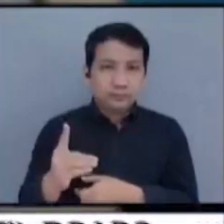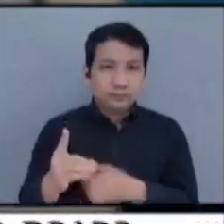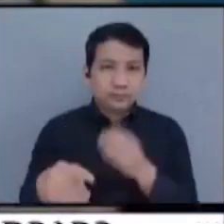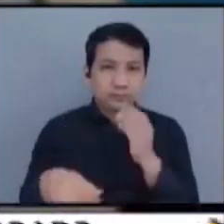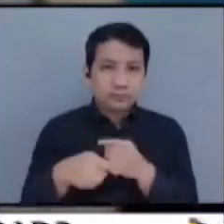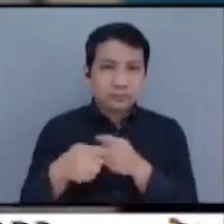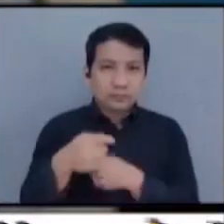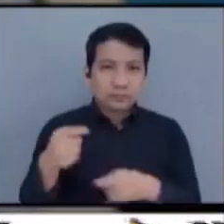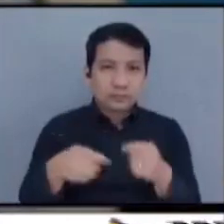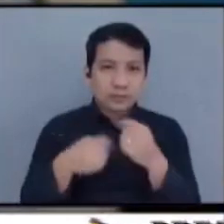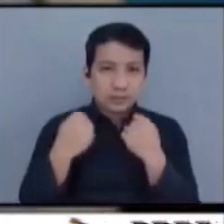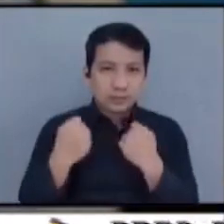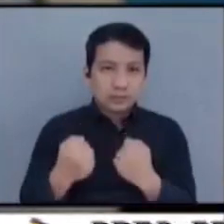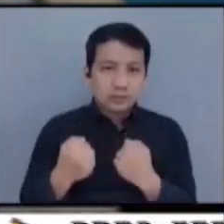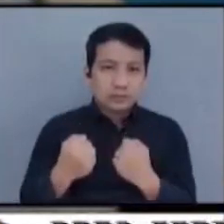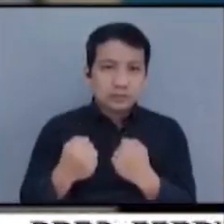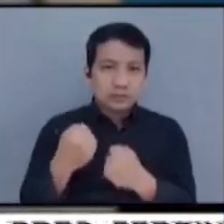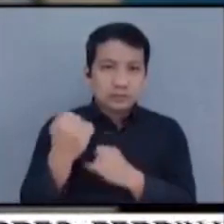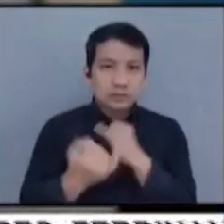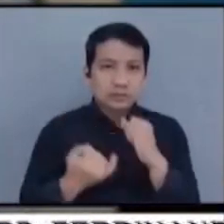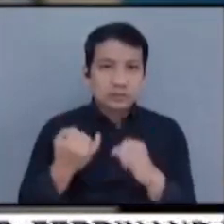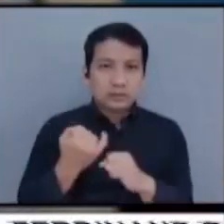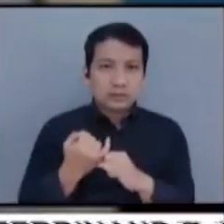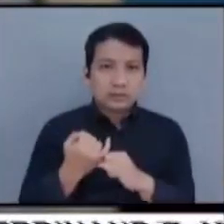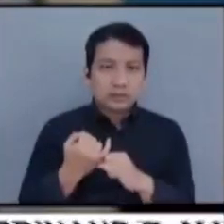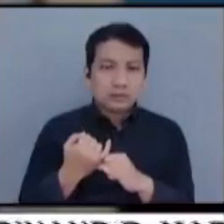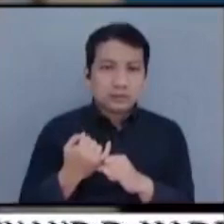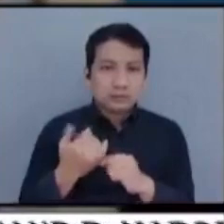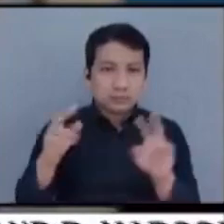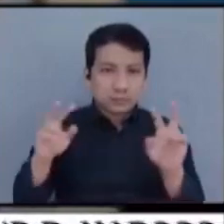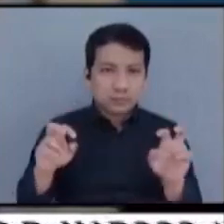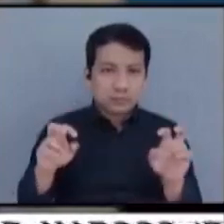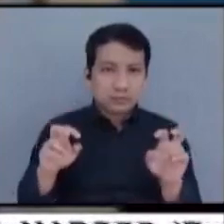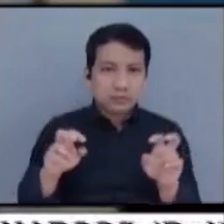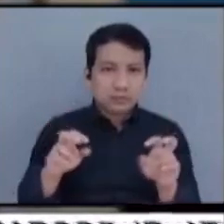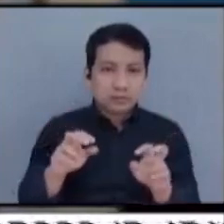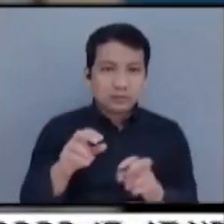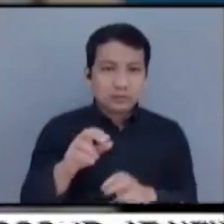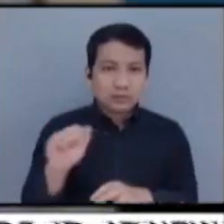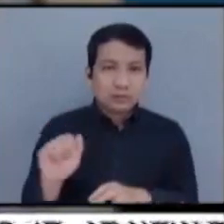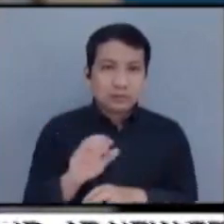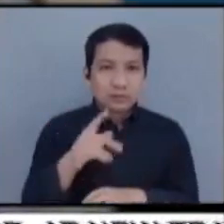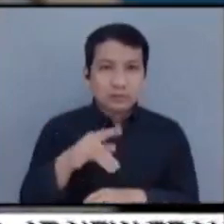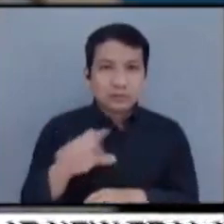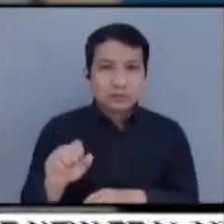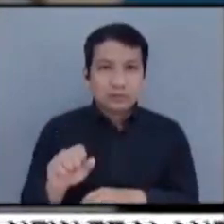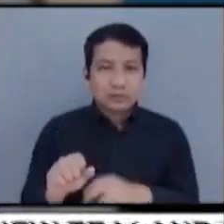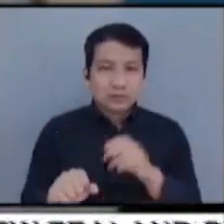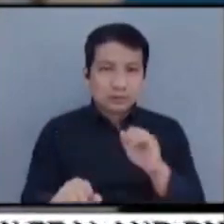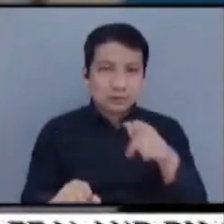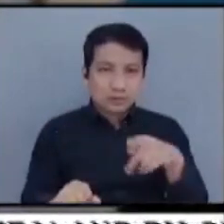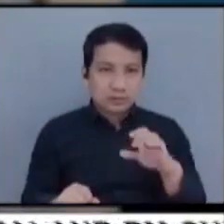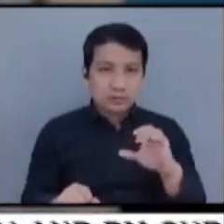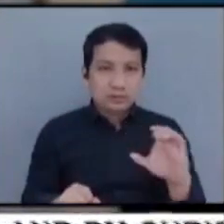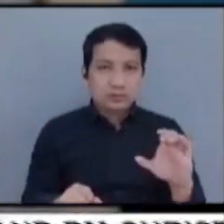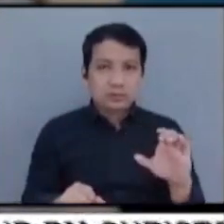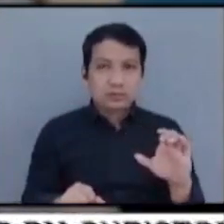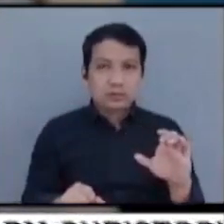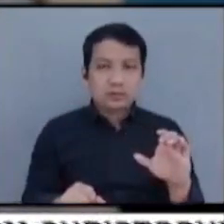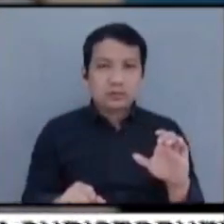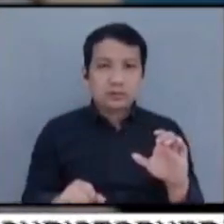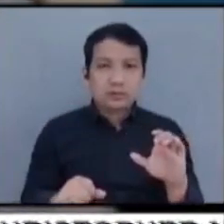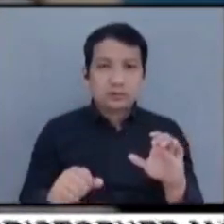strengthened by international arrangements such as the Asia-Pacific Economic Cooperation, or APEC, the Regional Comprehensive